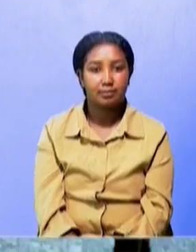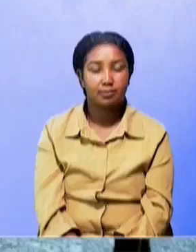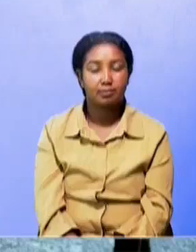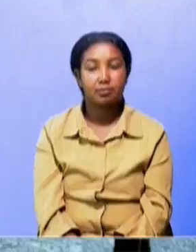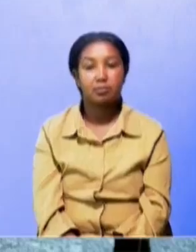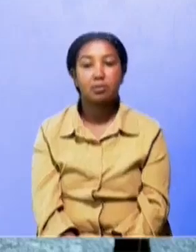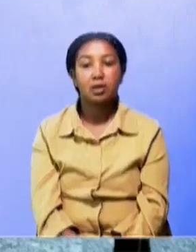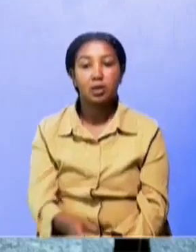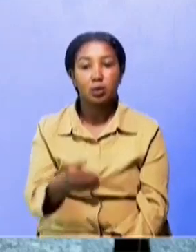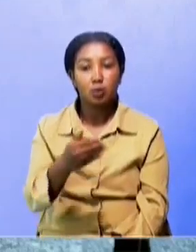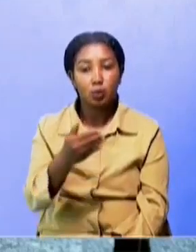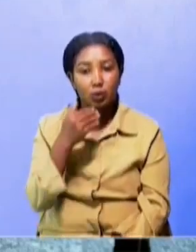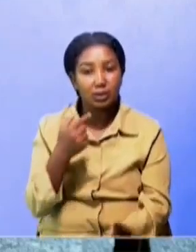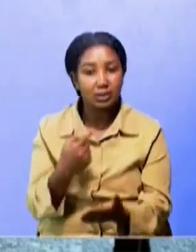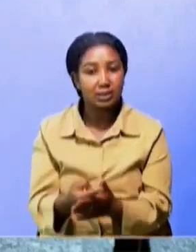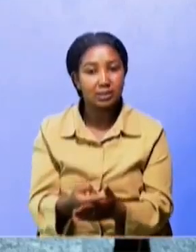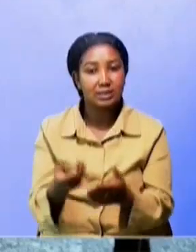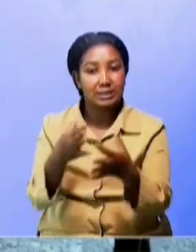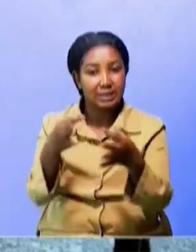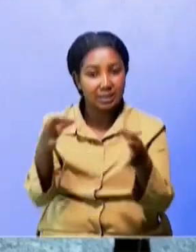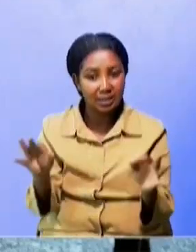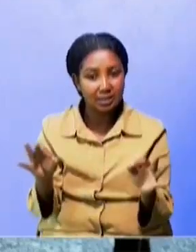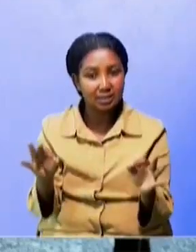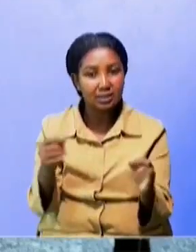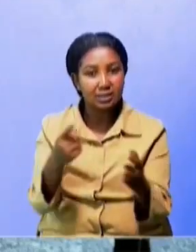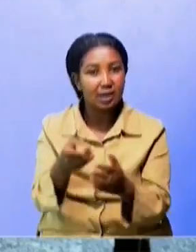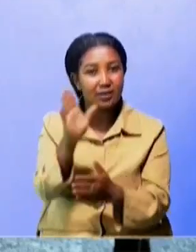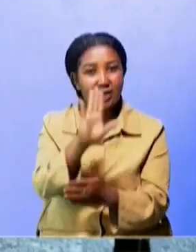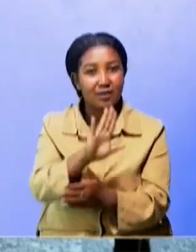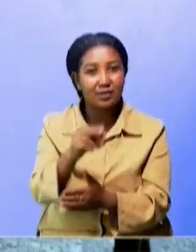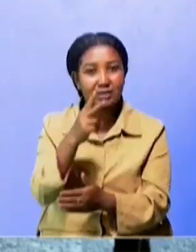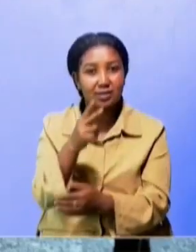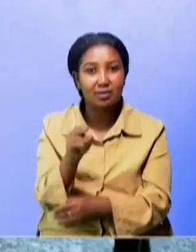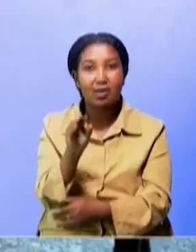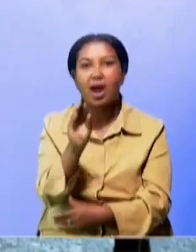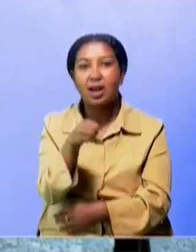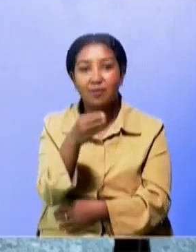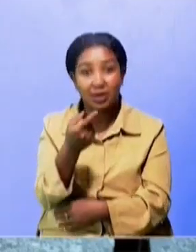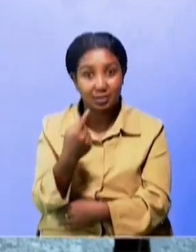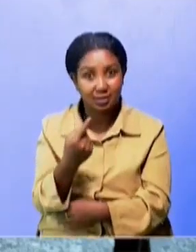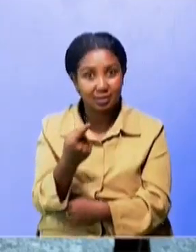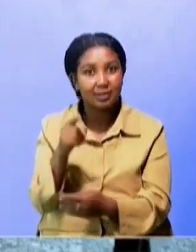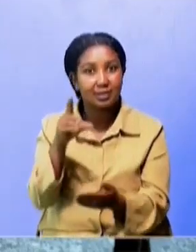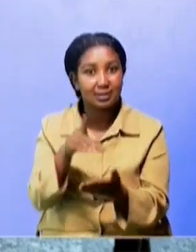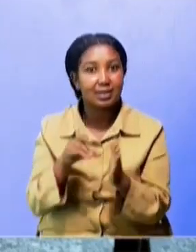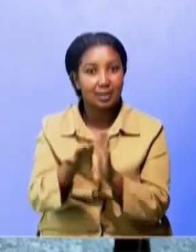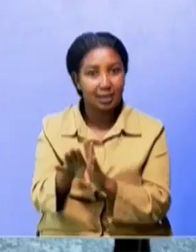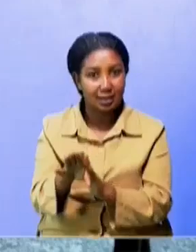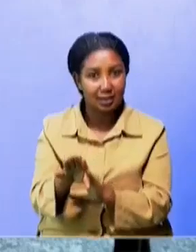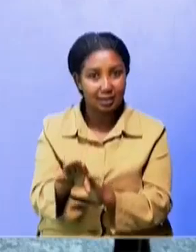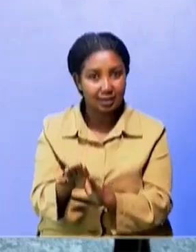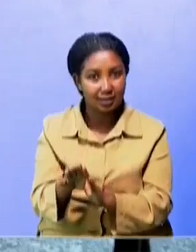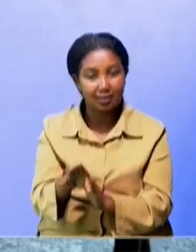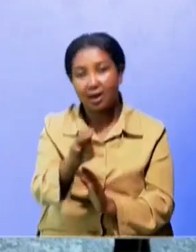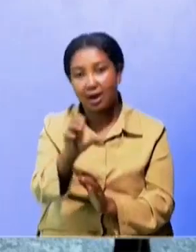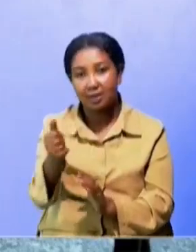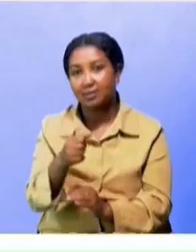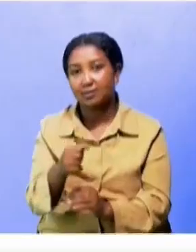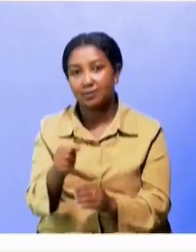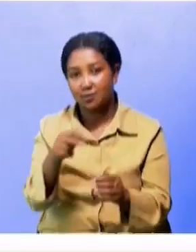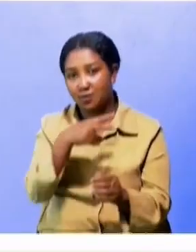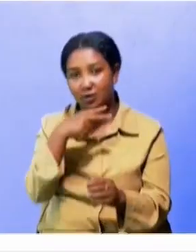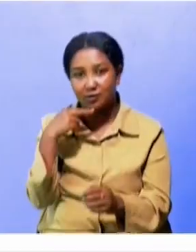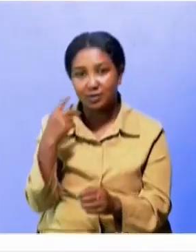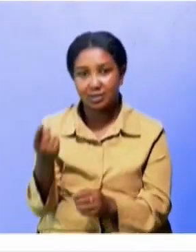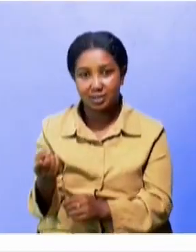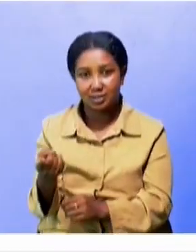Good. Look at this sentence. They have never seen an elephant in the city. What are the verbs?